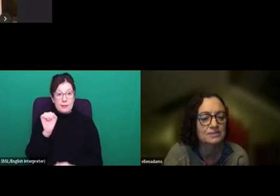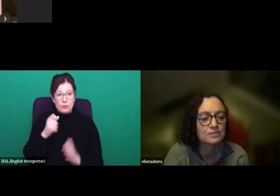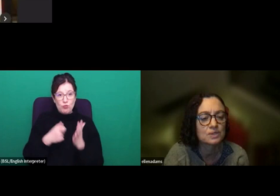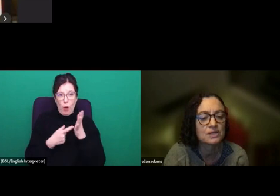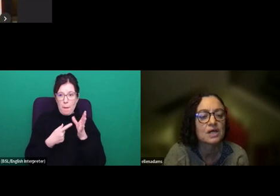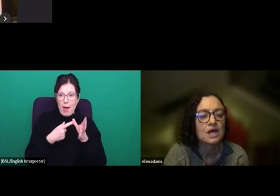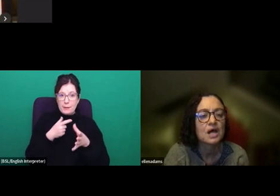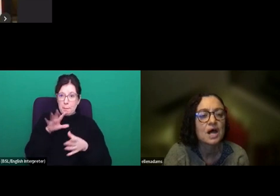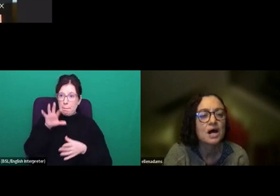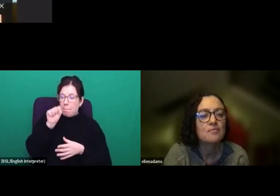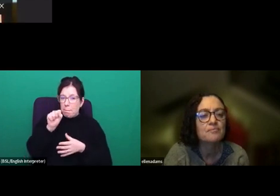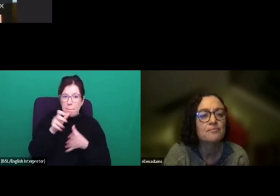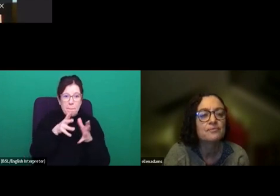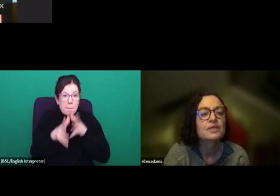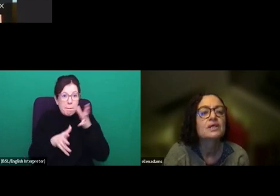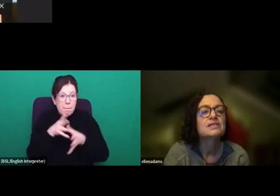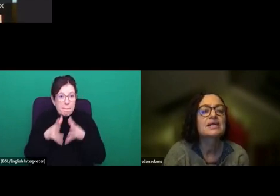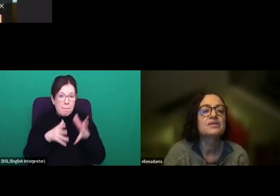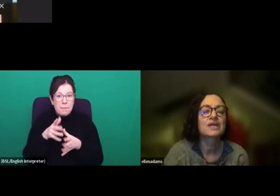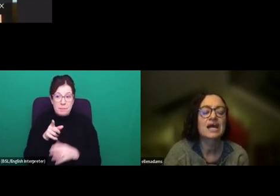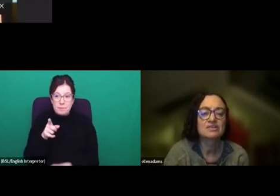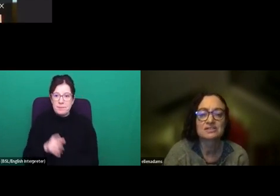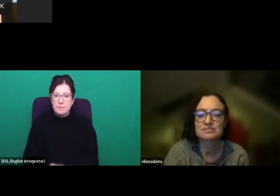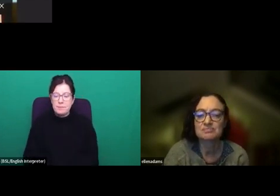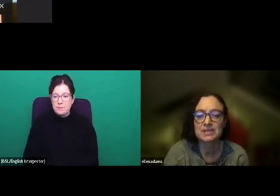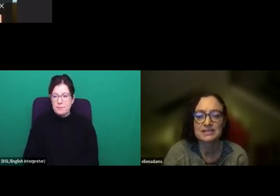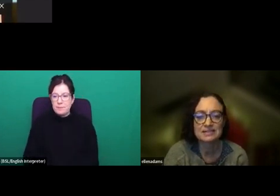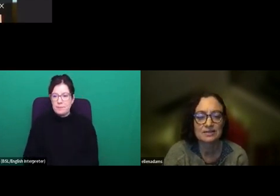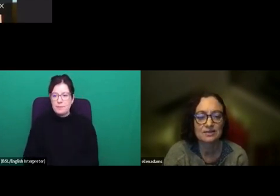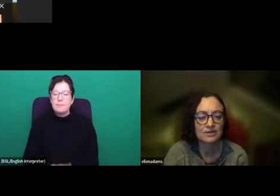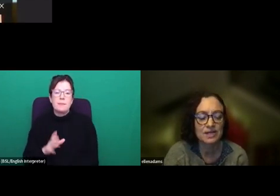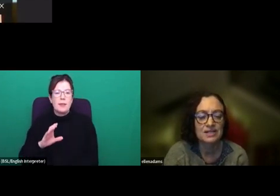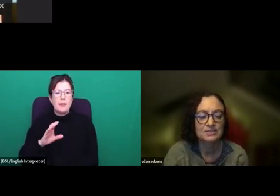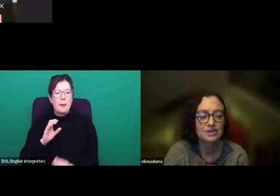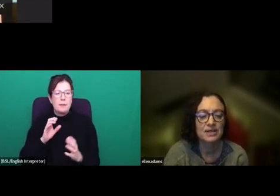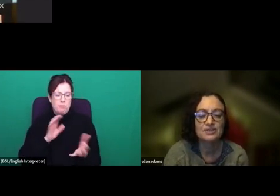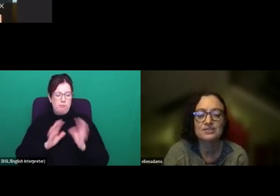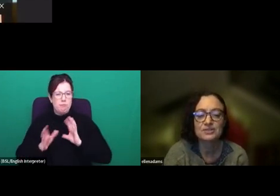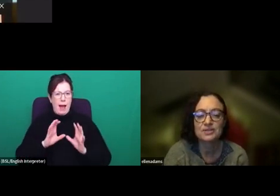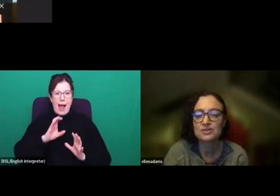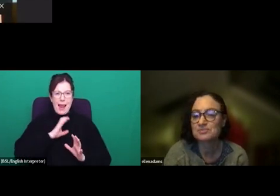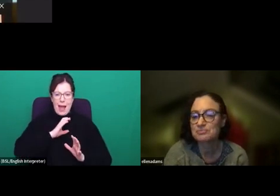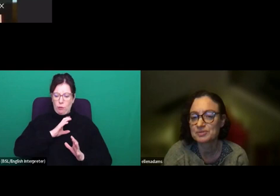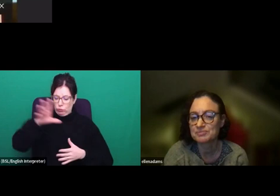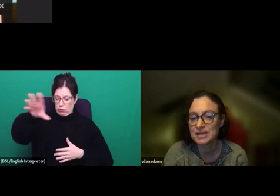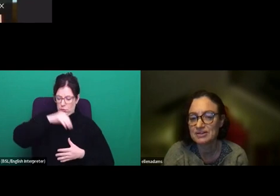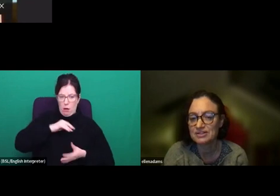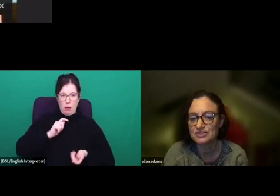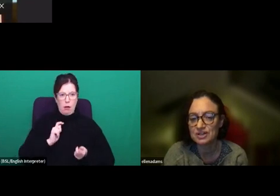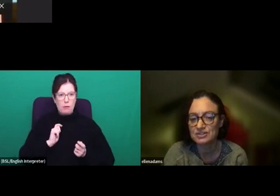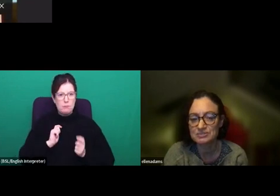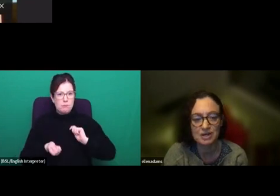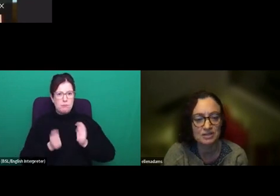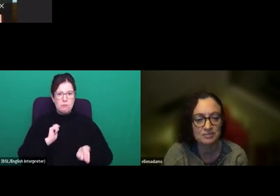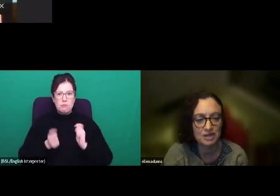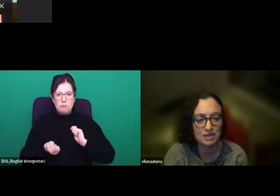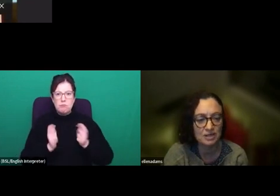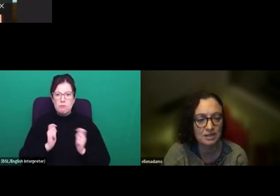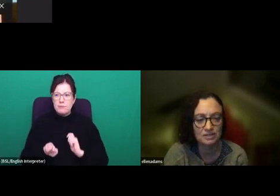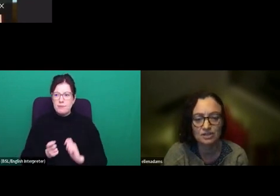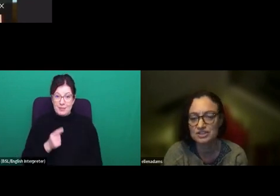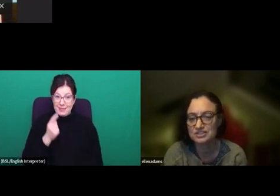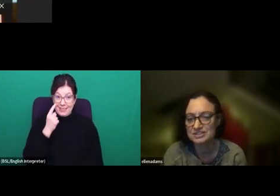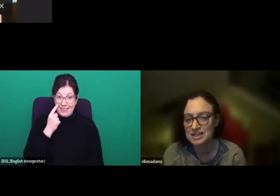to get this to work. Taking on characters in BSL. Okay, so here you can do a compare and contrast